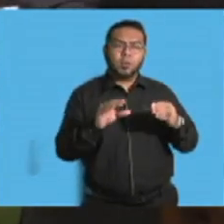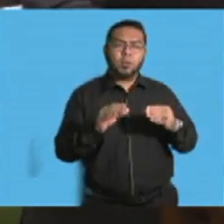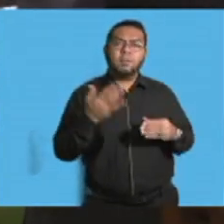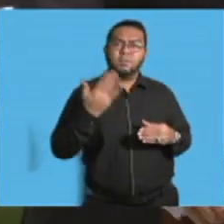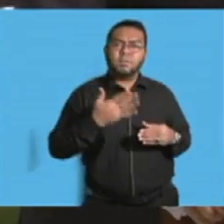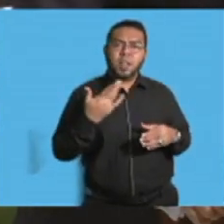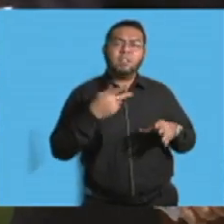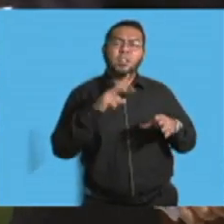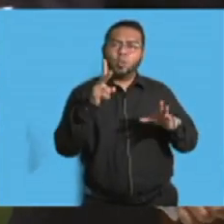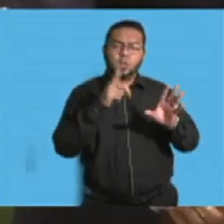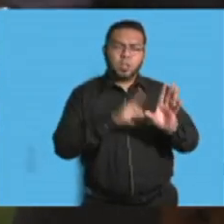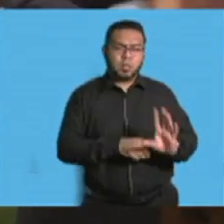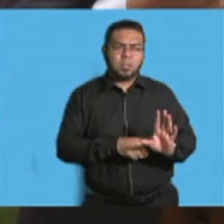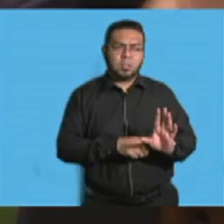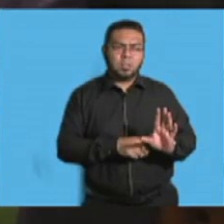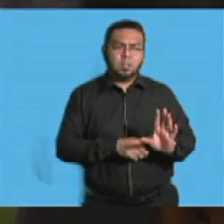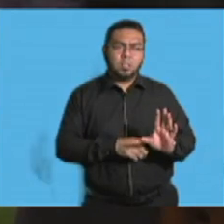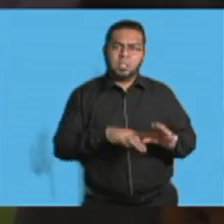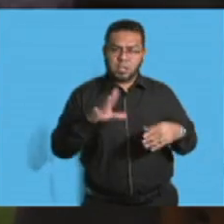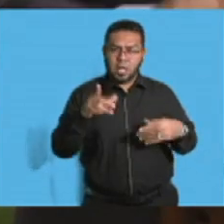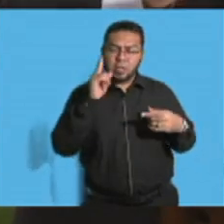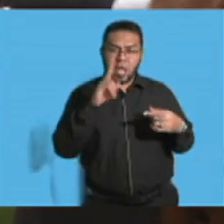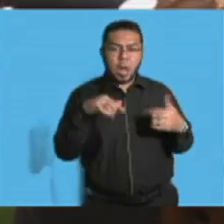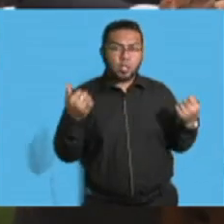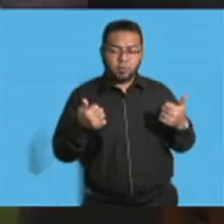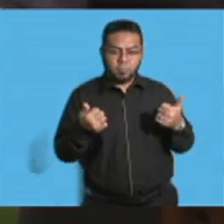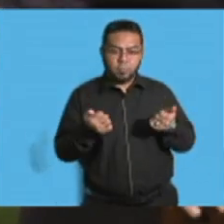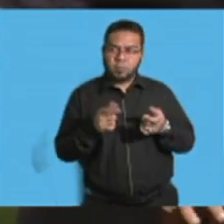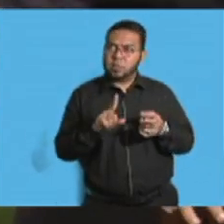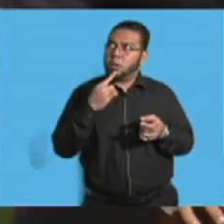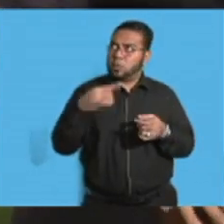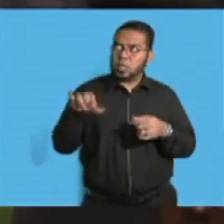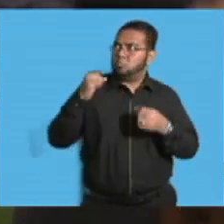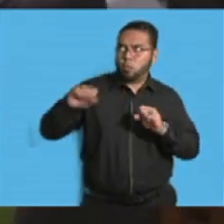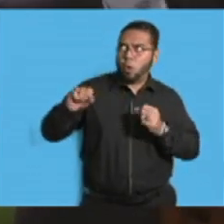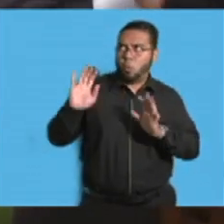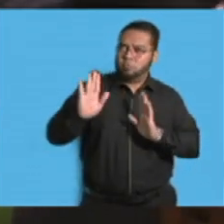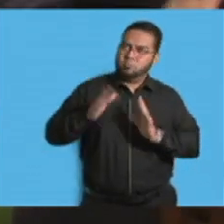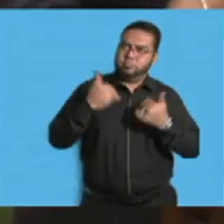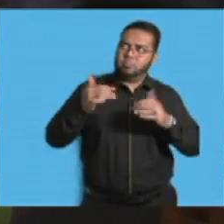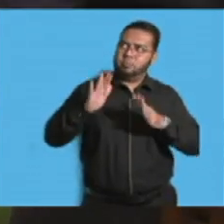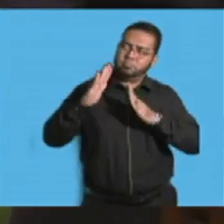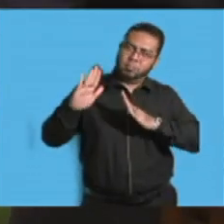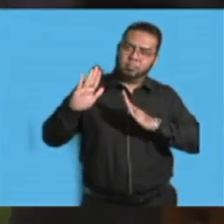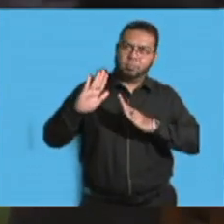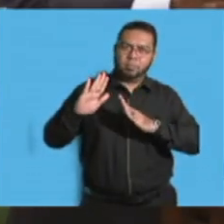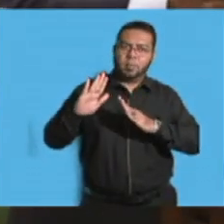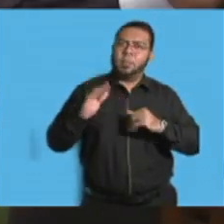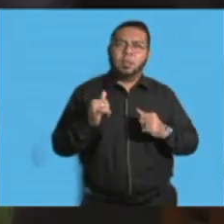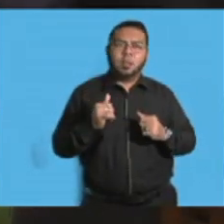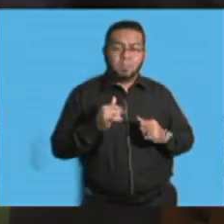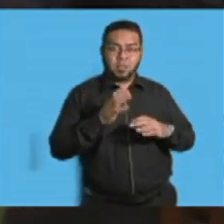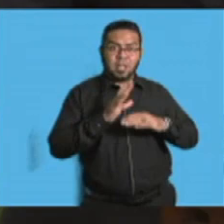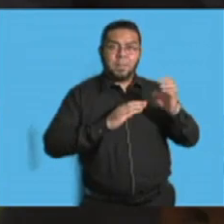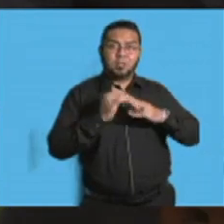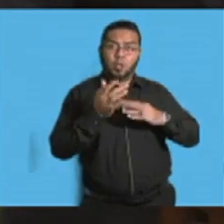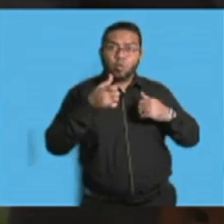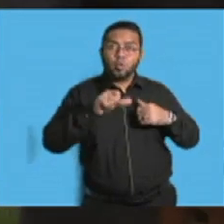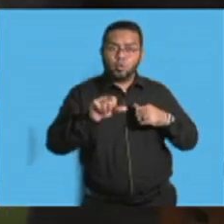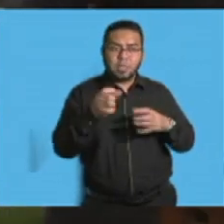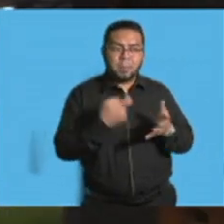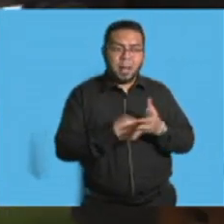year or every 2 years. They see a lot of potential, but we ourselves are saying no, because we have to have the capacity to be able to use the funds, Madam